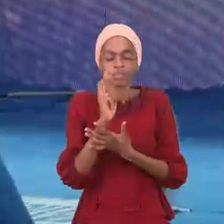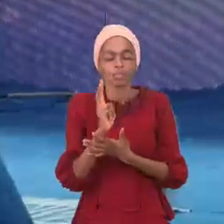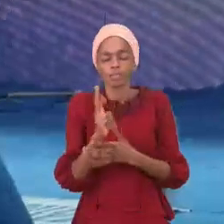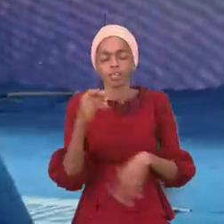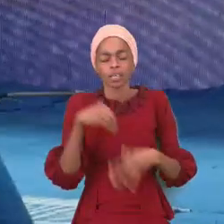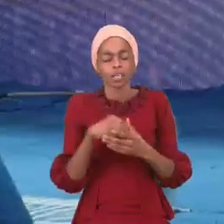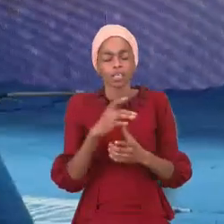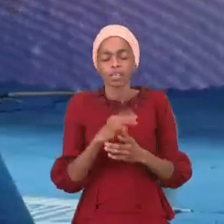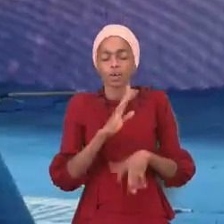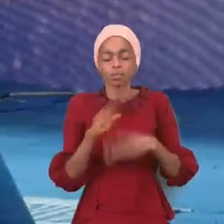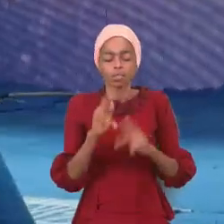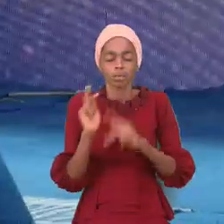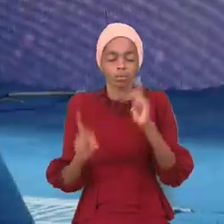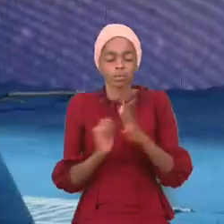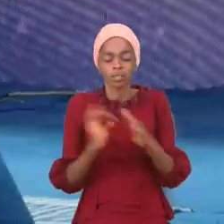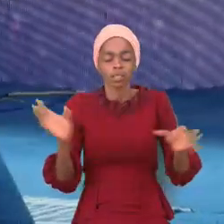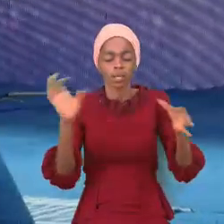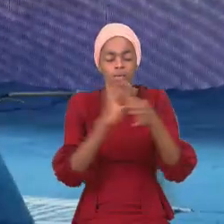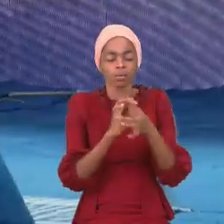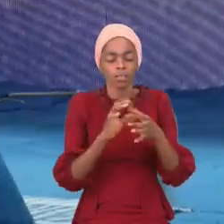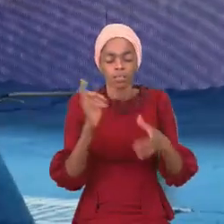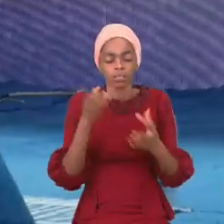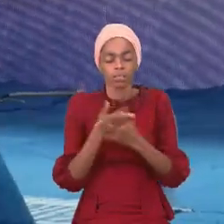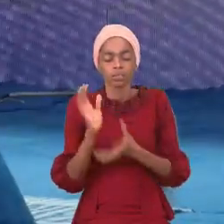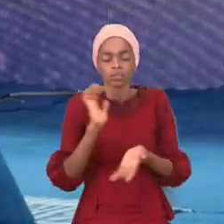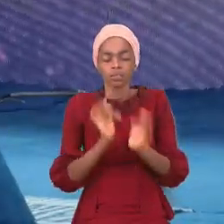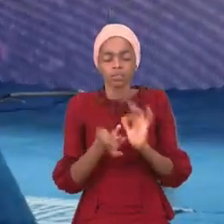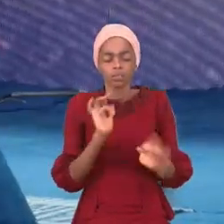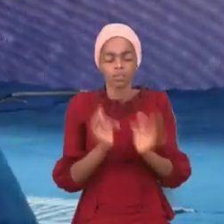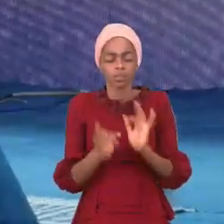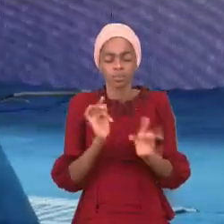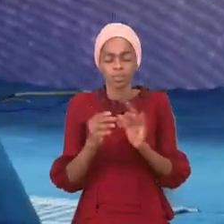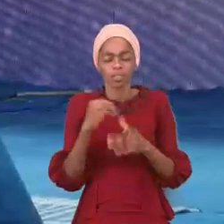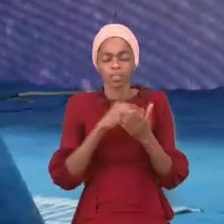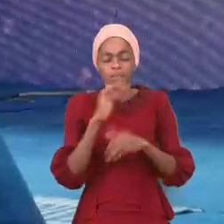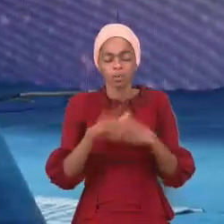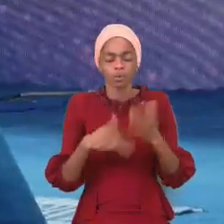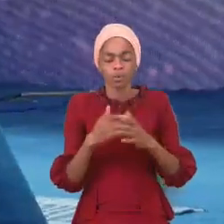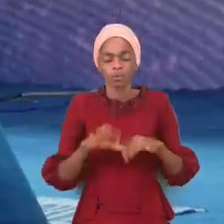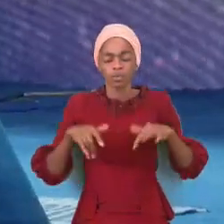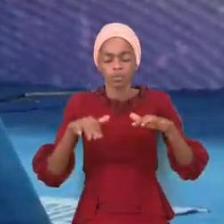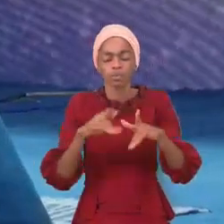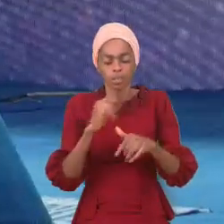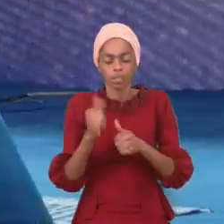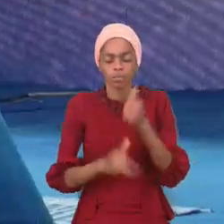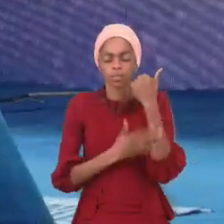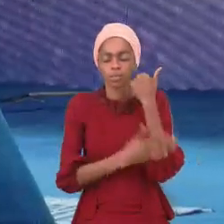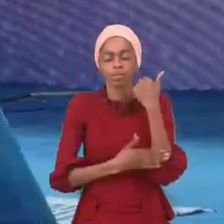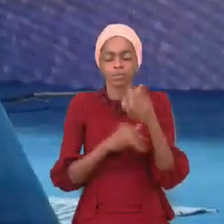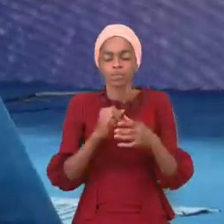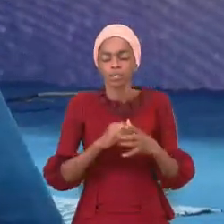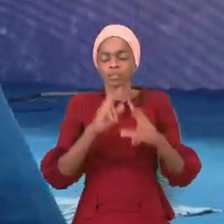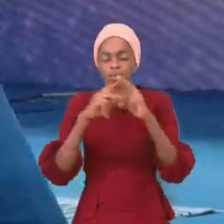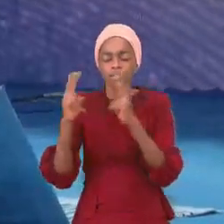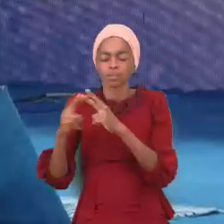and the people that are connected through social media in every congregation, every country, every community, Lord,